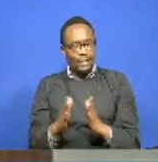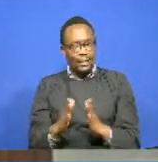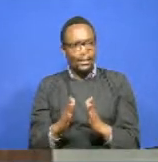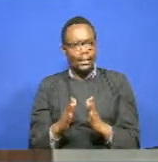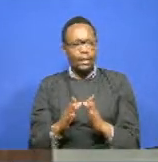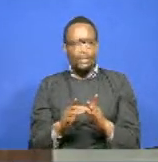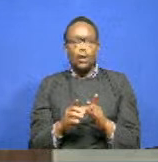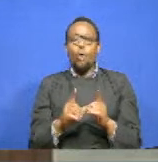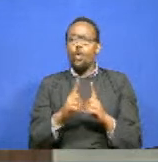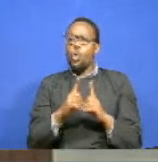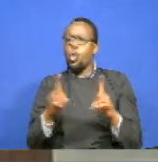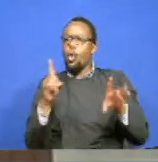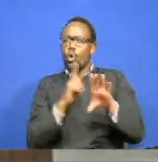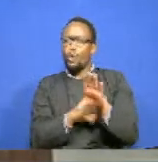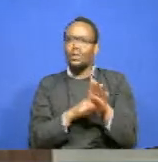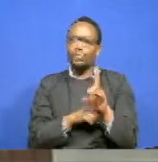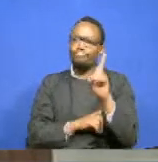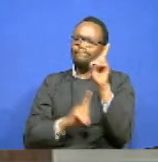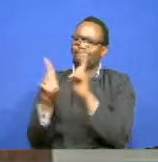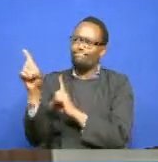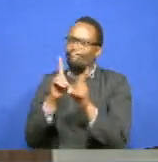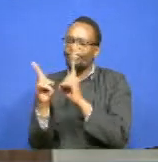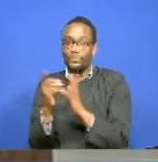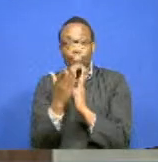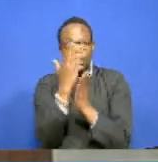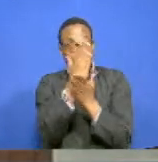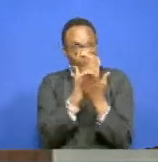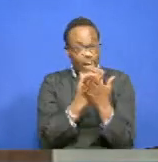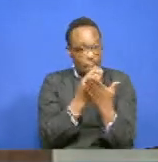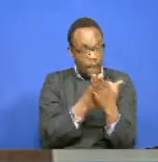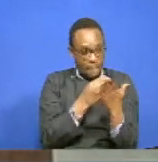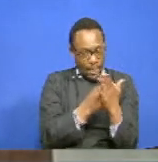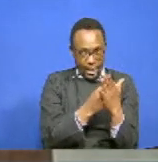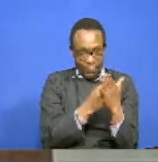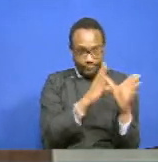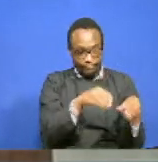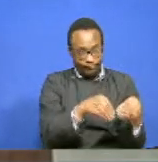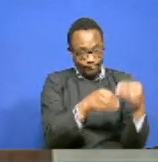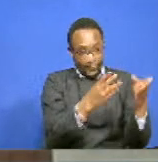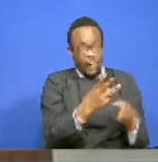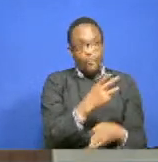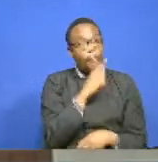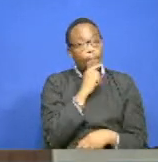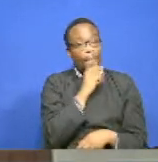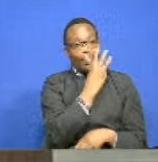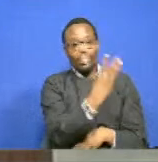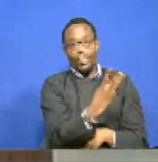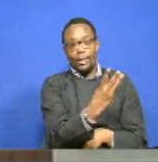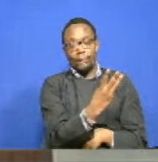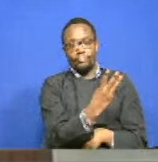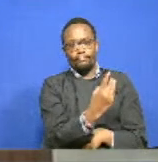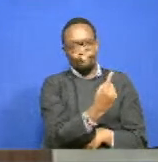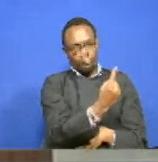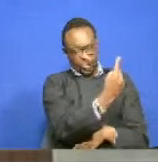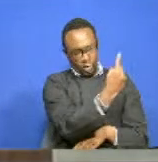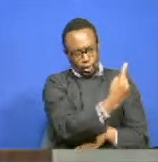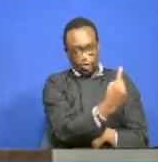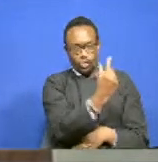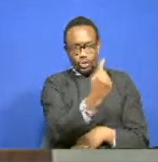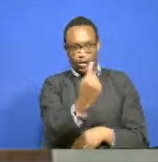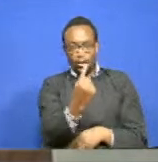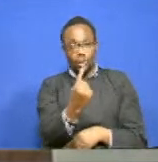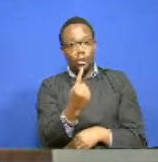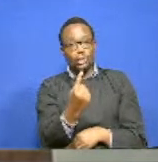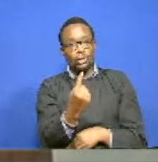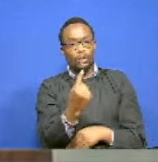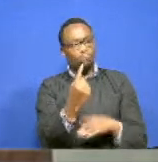period and bestows some of his money upon his servants. He gives each servant